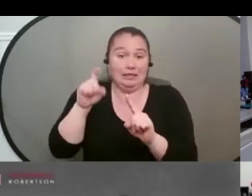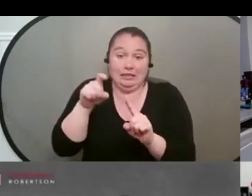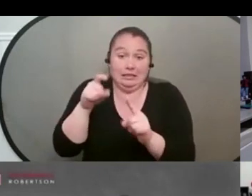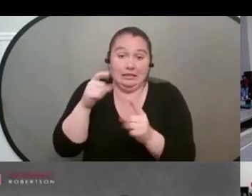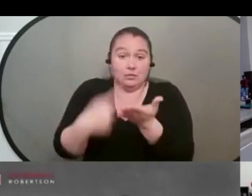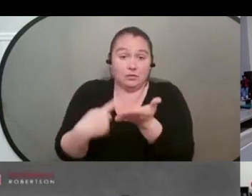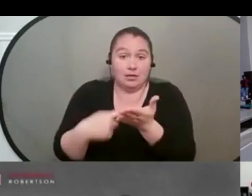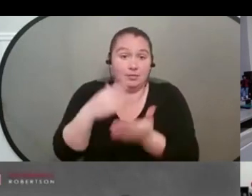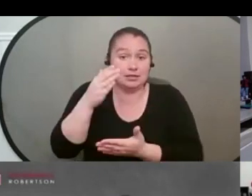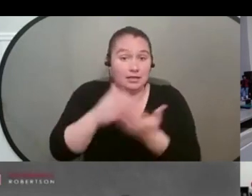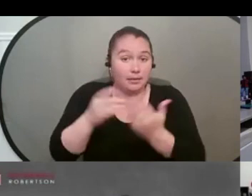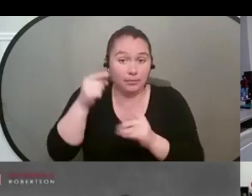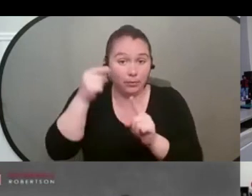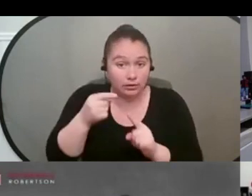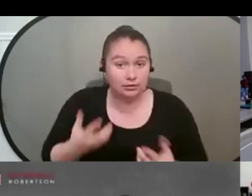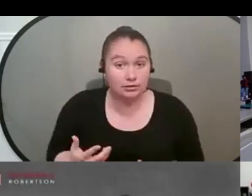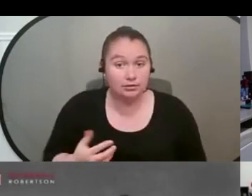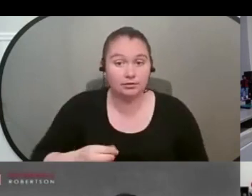point.